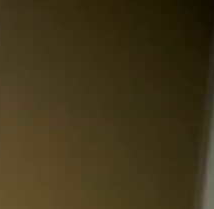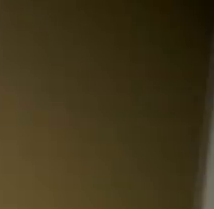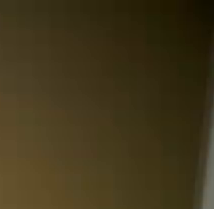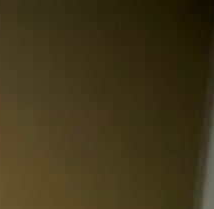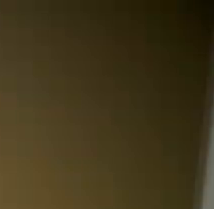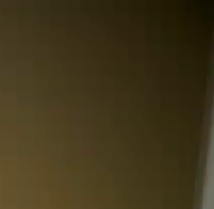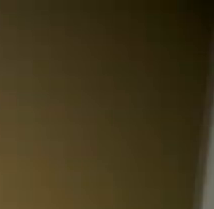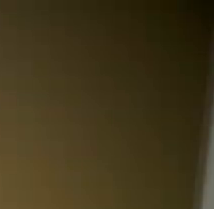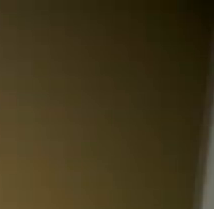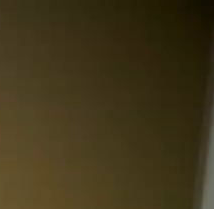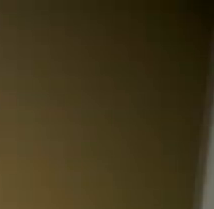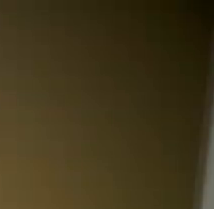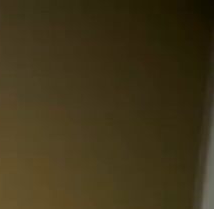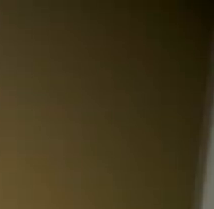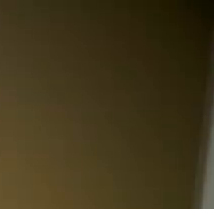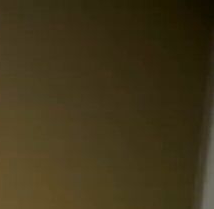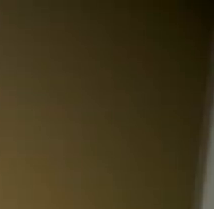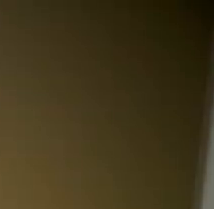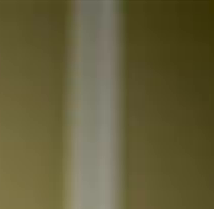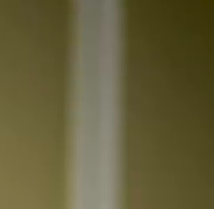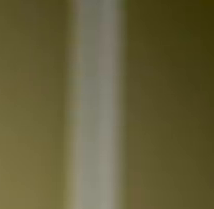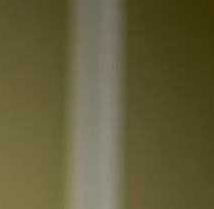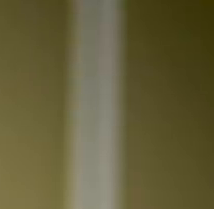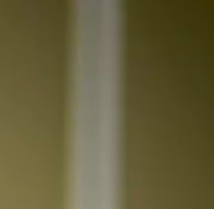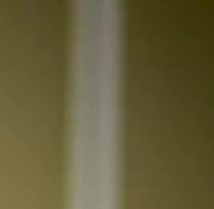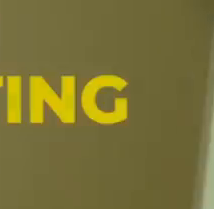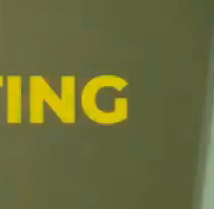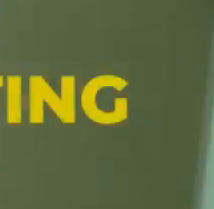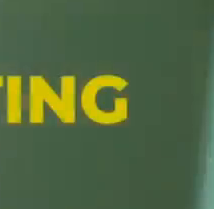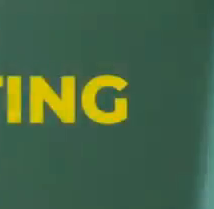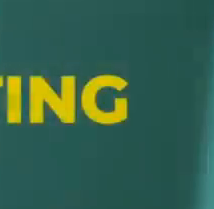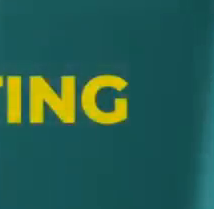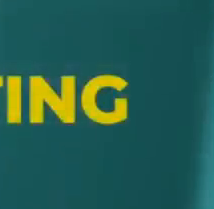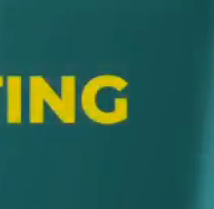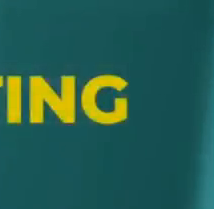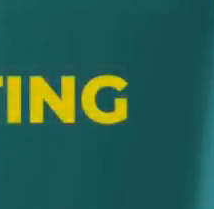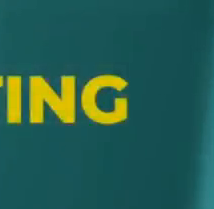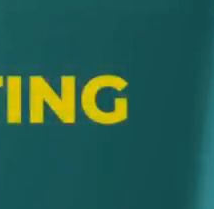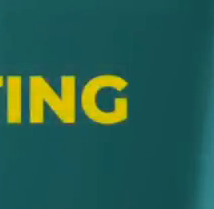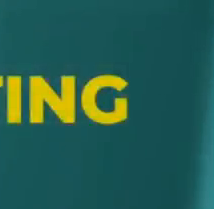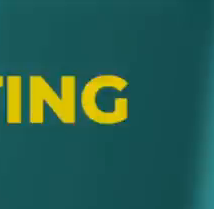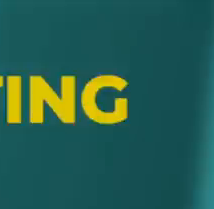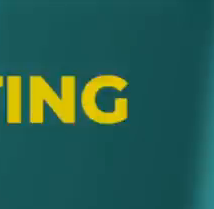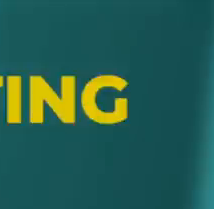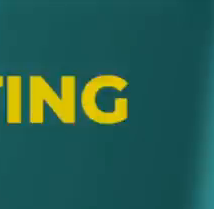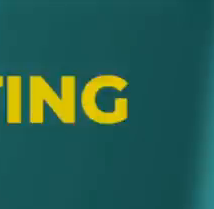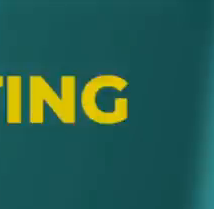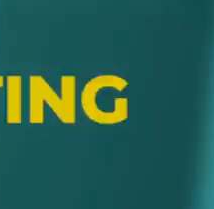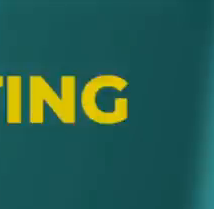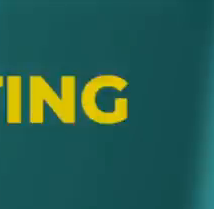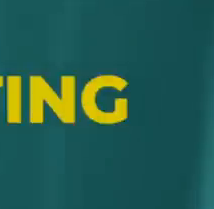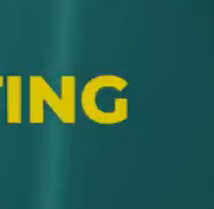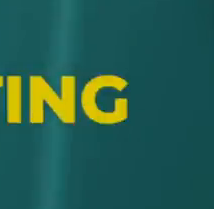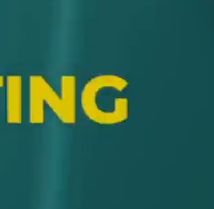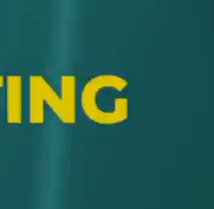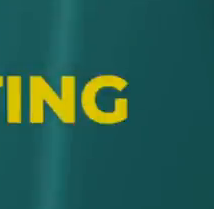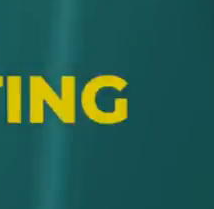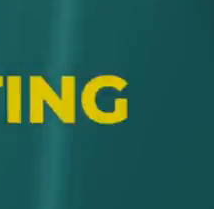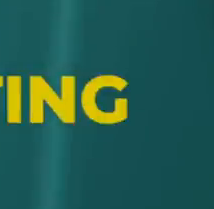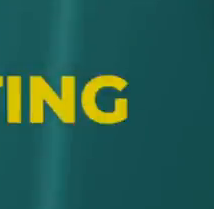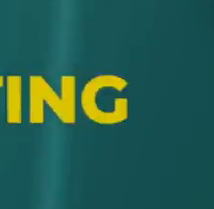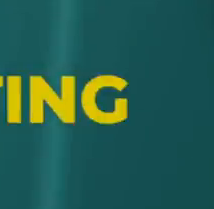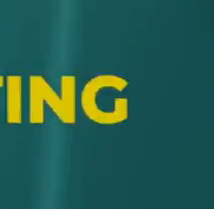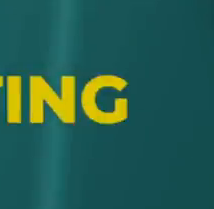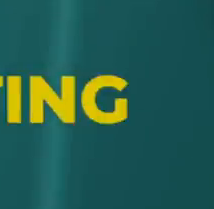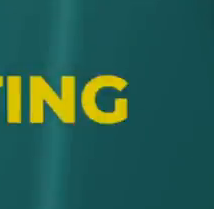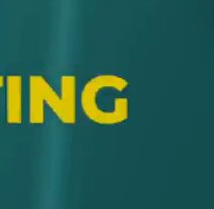safe and our classrooms open. Starting this month, we will test a random sample of staff and students from first